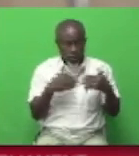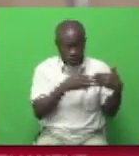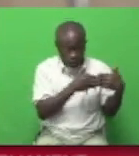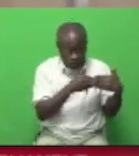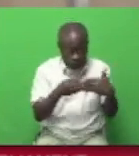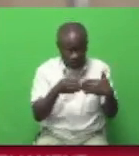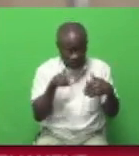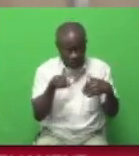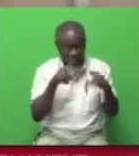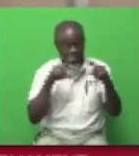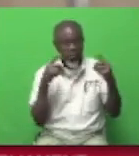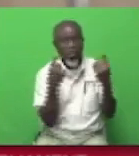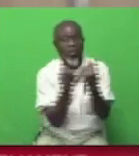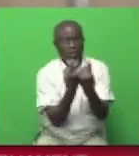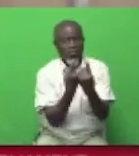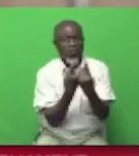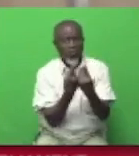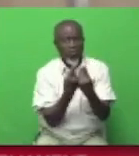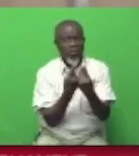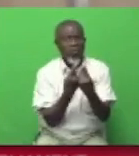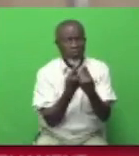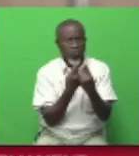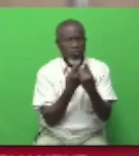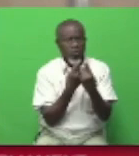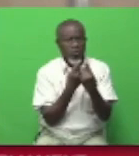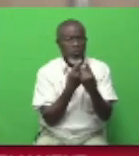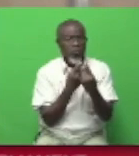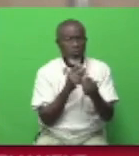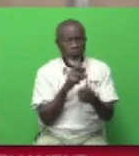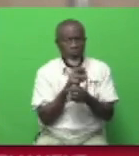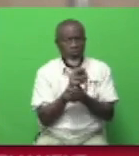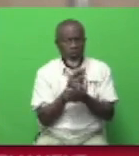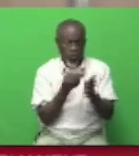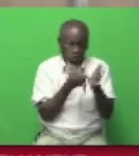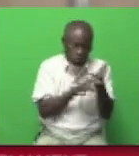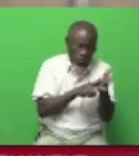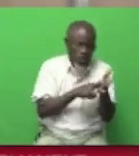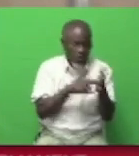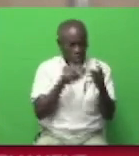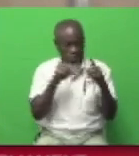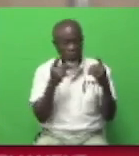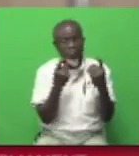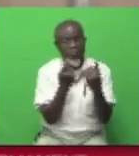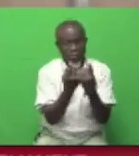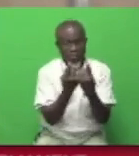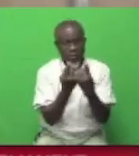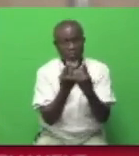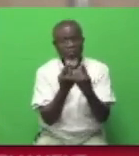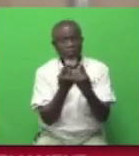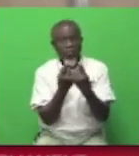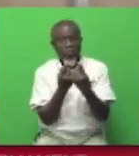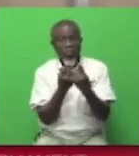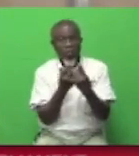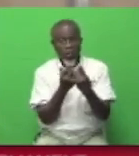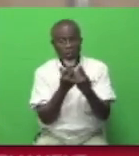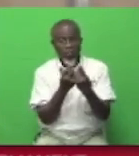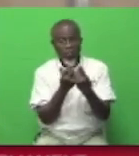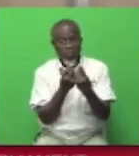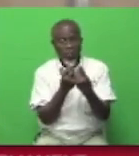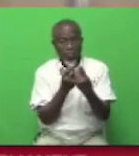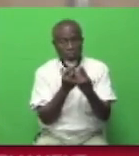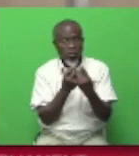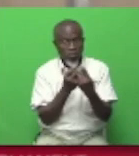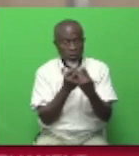of the Ministry of the Registrar General's Department, in the right direction. Notwithstanding, Mr. Vice